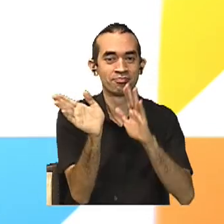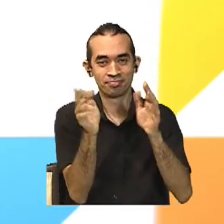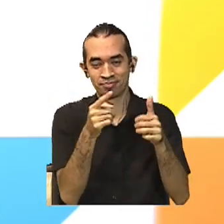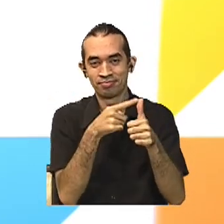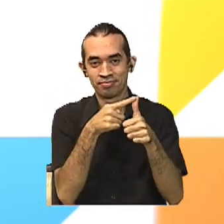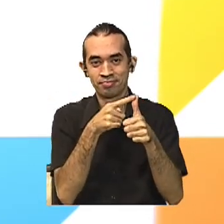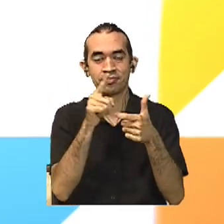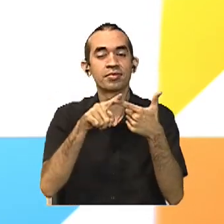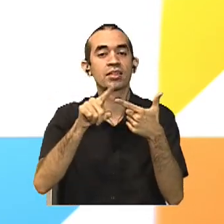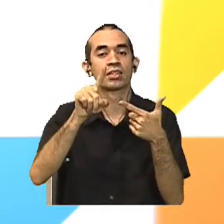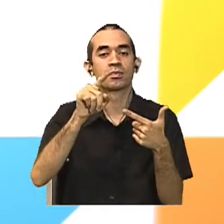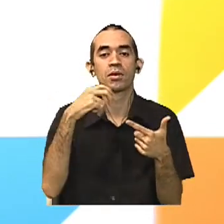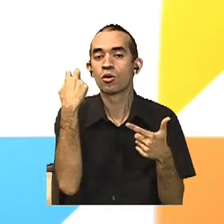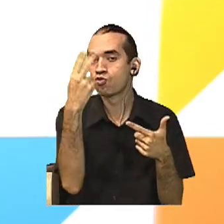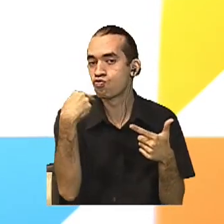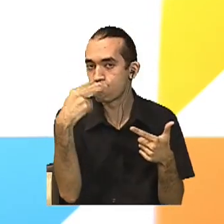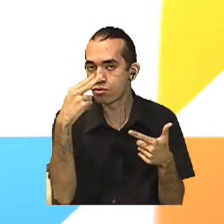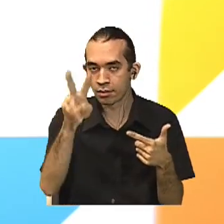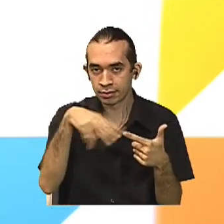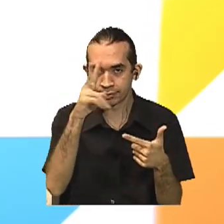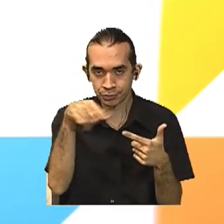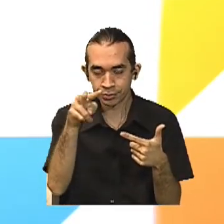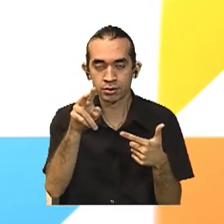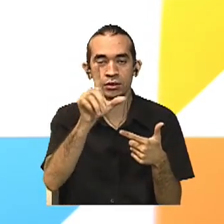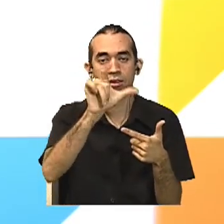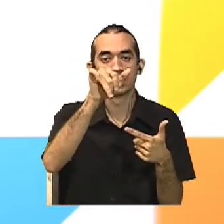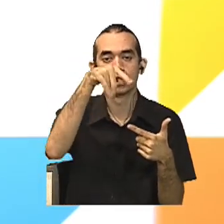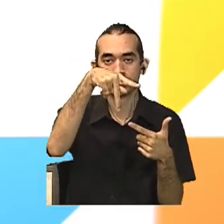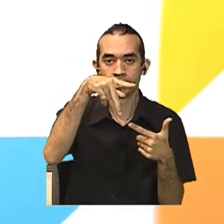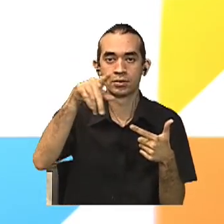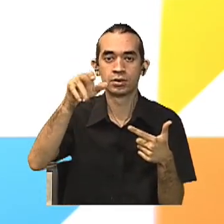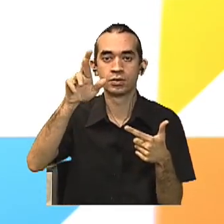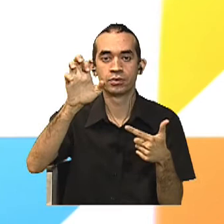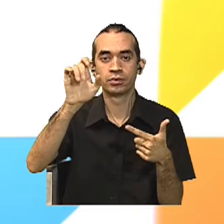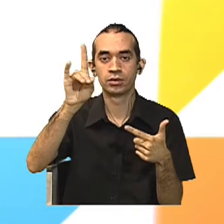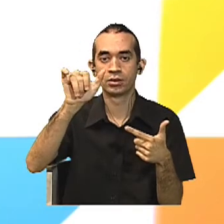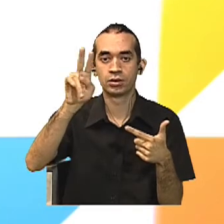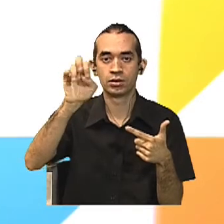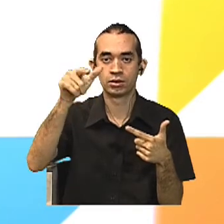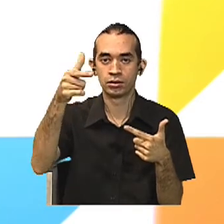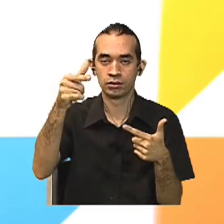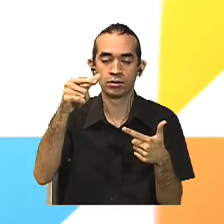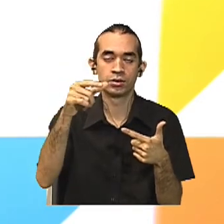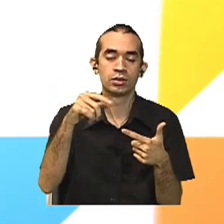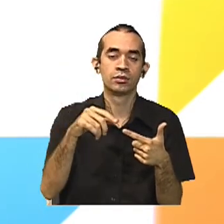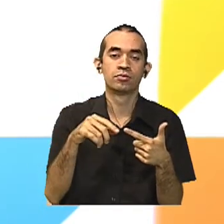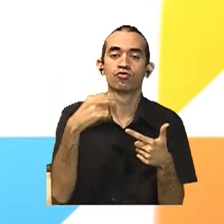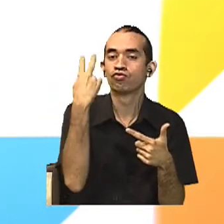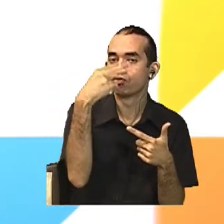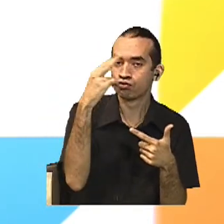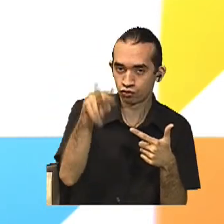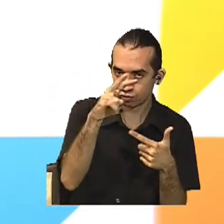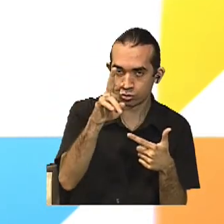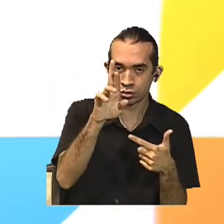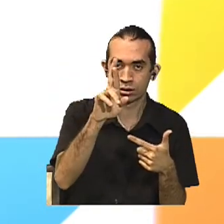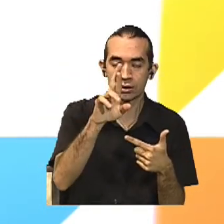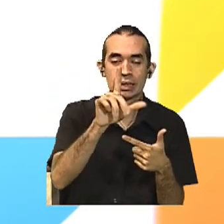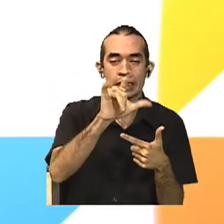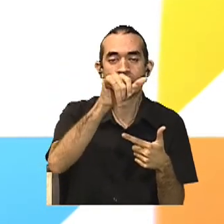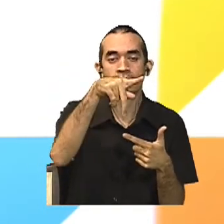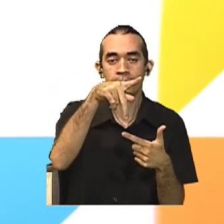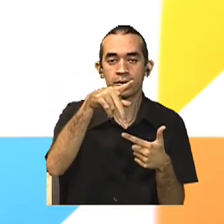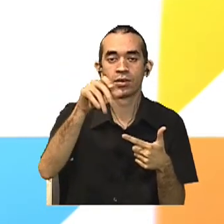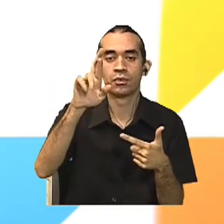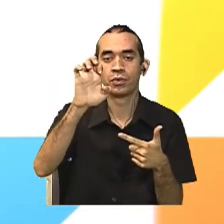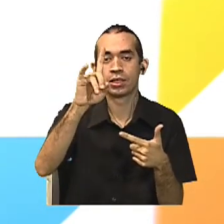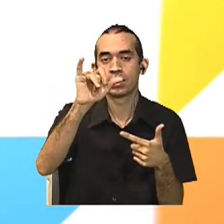have lip reading. Okay, repeat, lip reading. Now